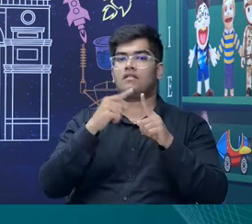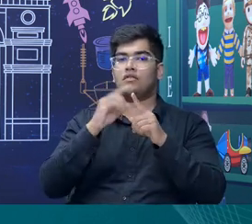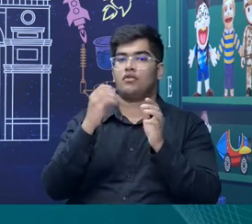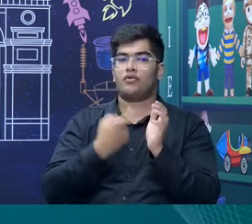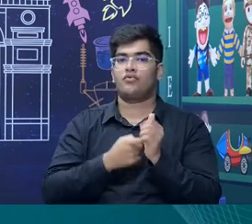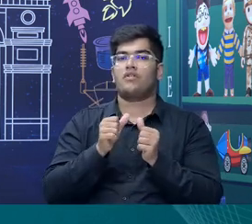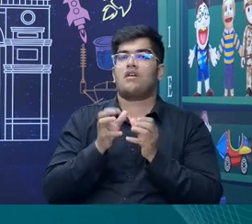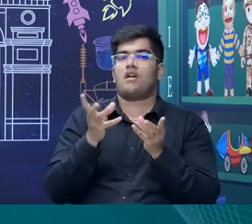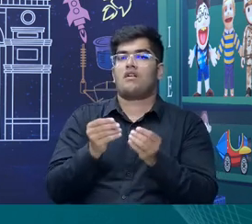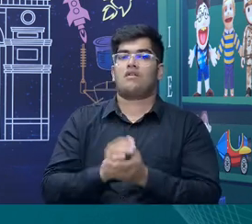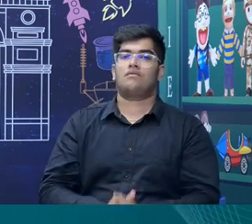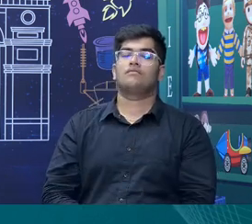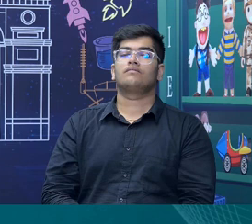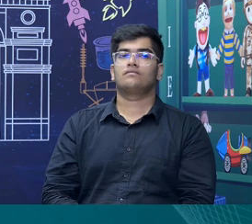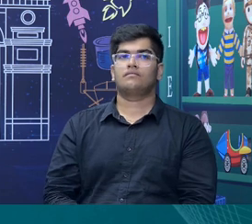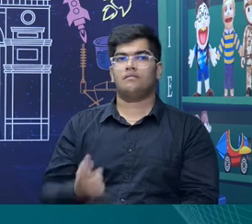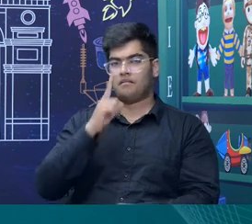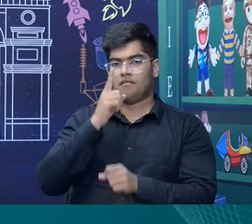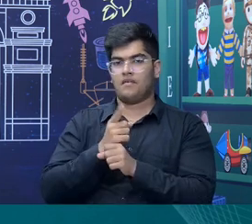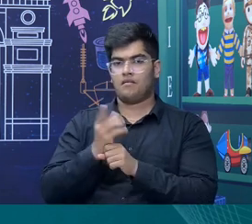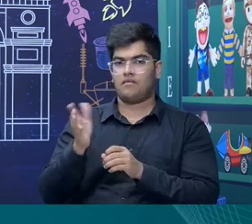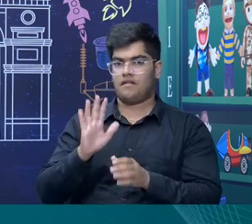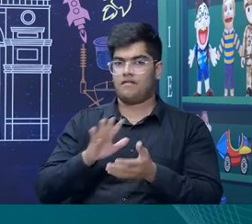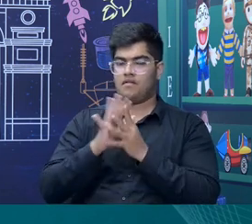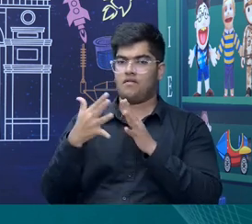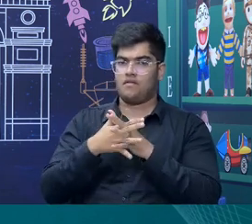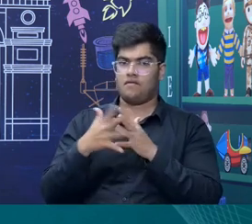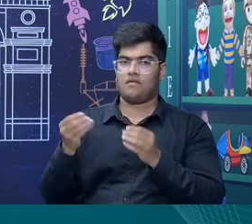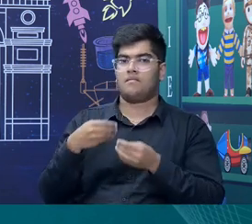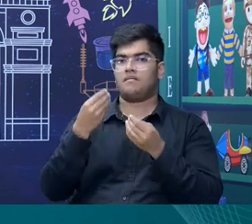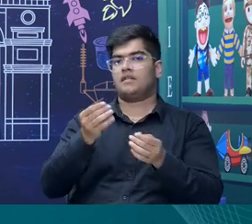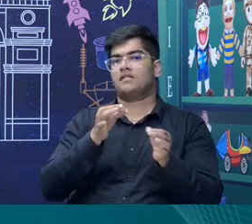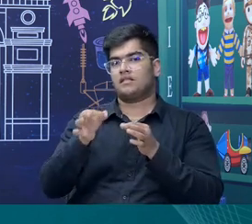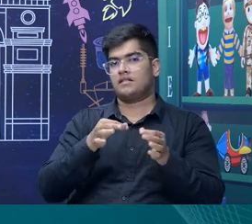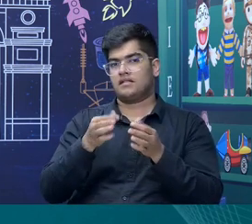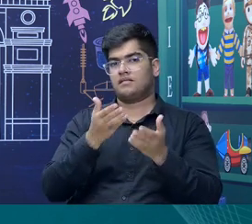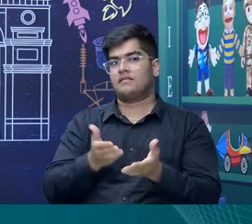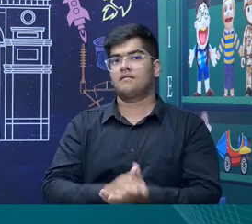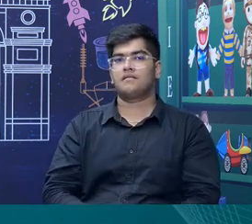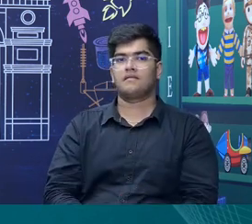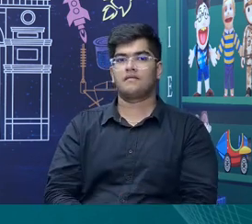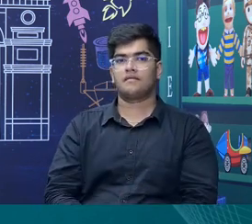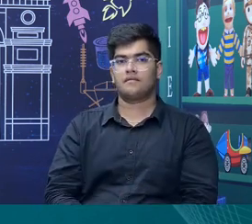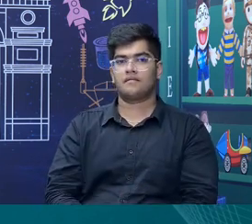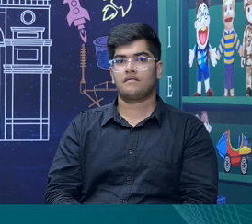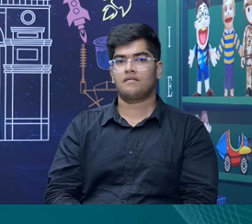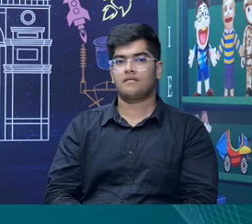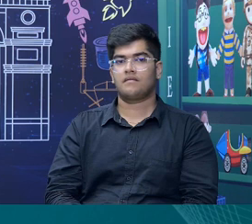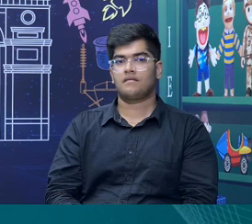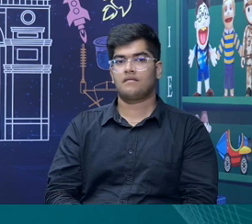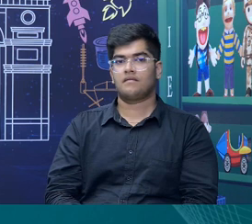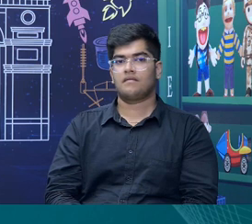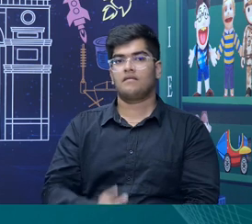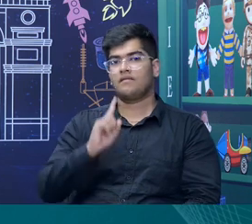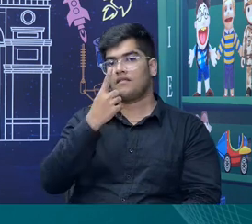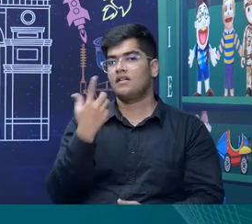account so you must be having homework please explain to them see this first of all